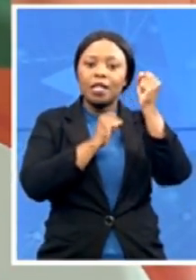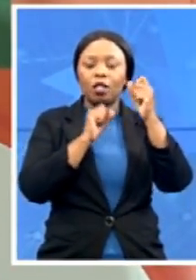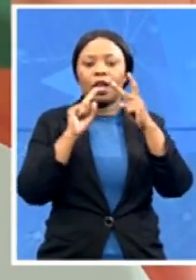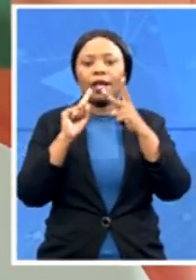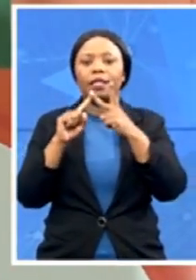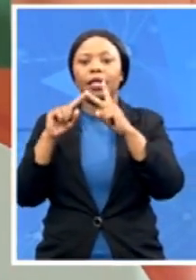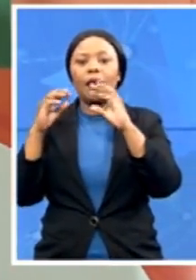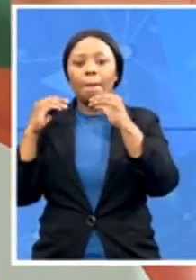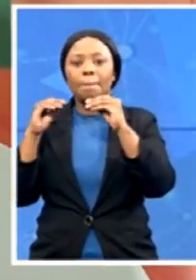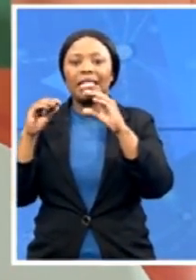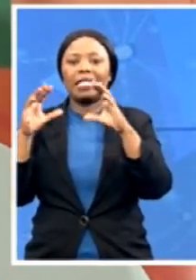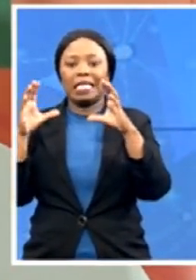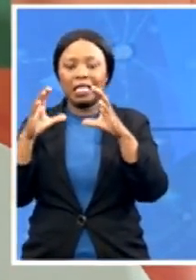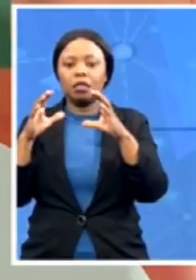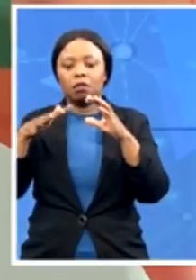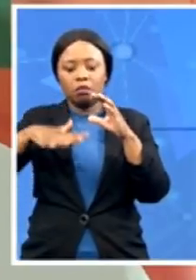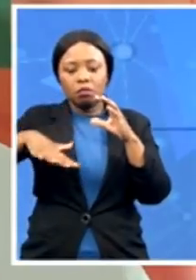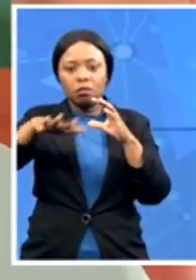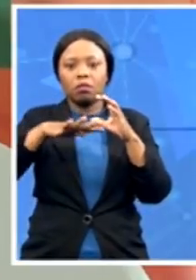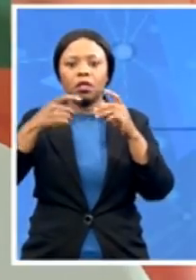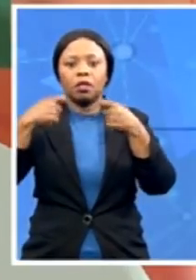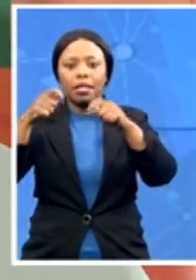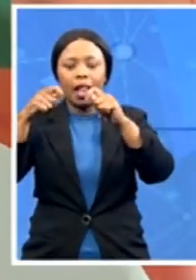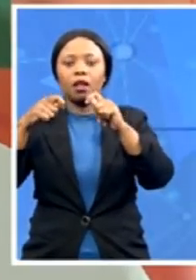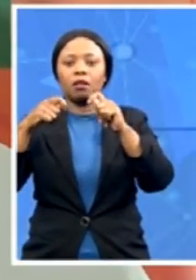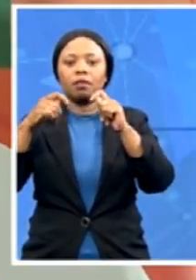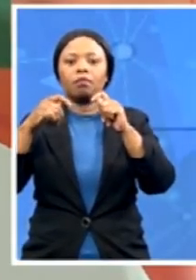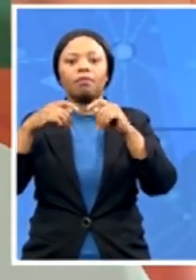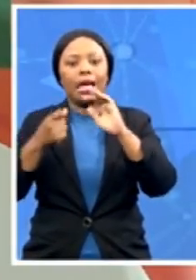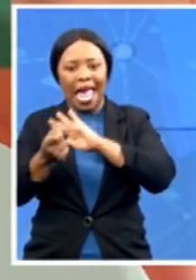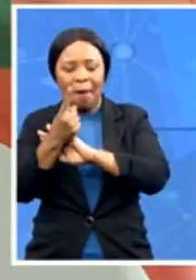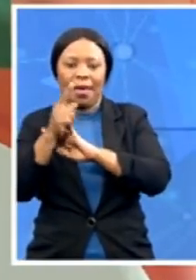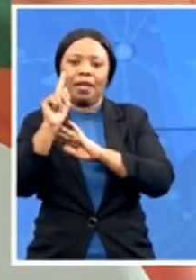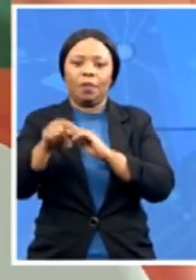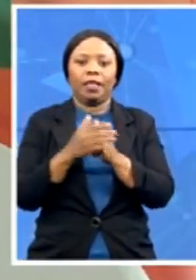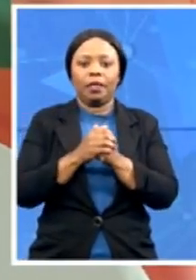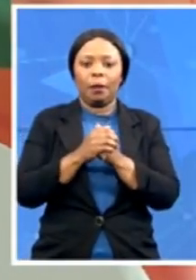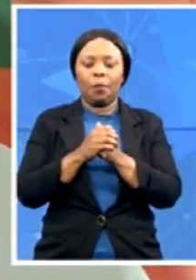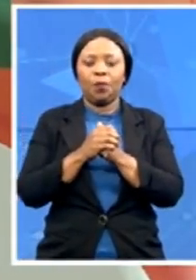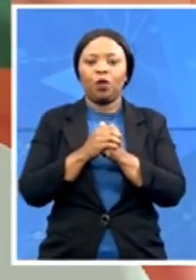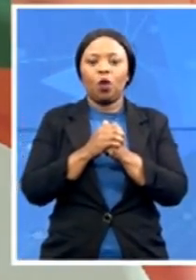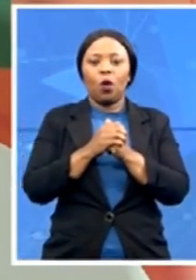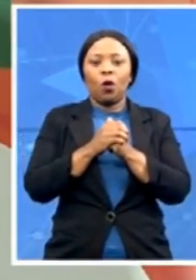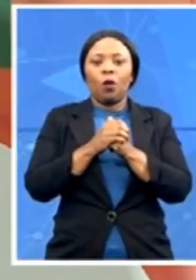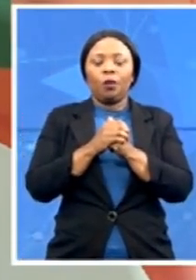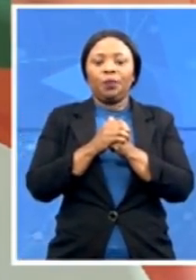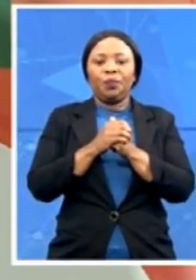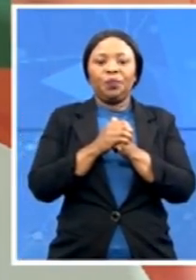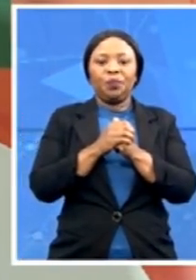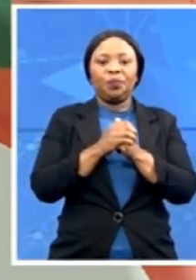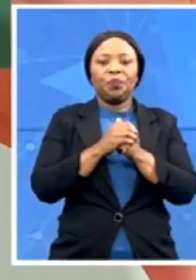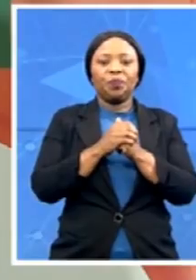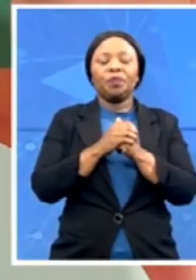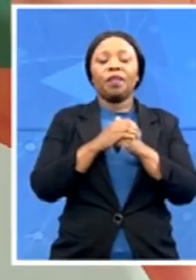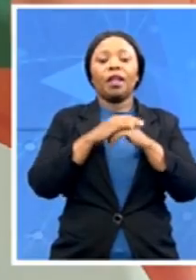place. Regarding the employees of the expanded public works program, the UDM